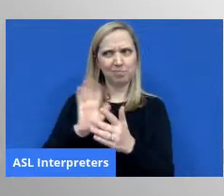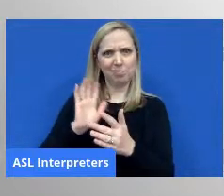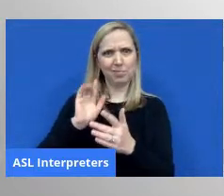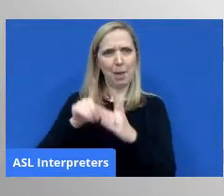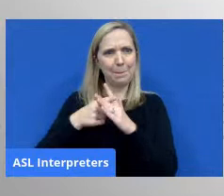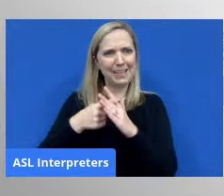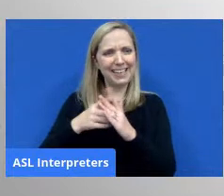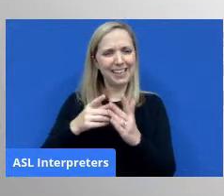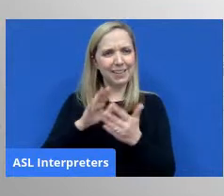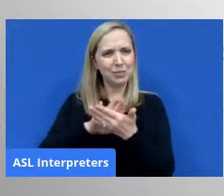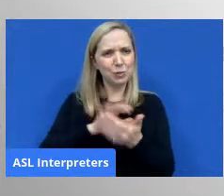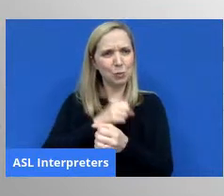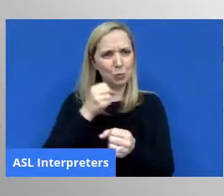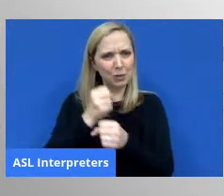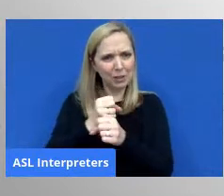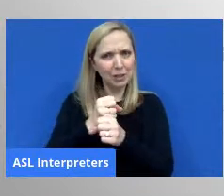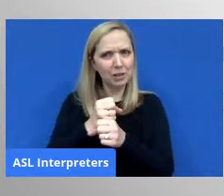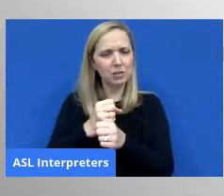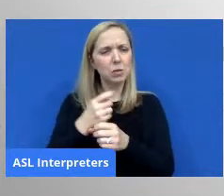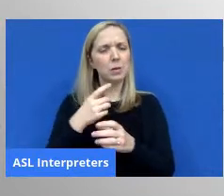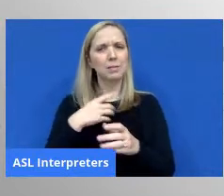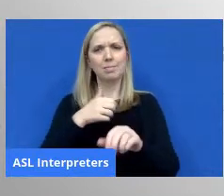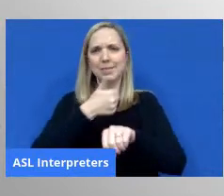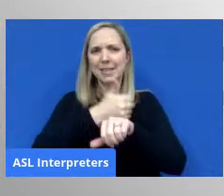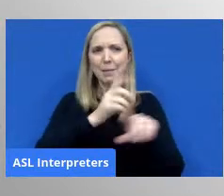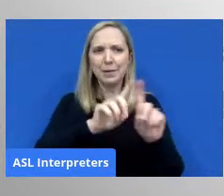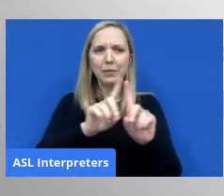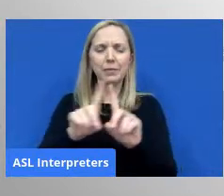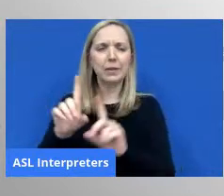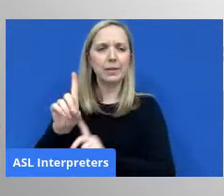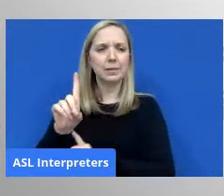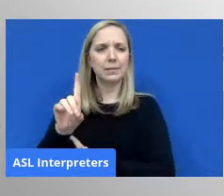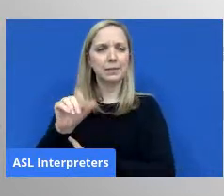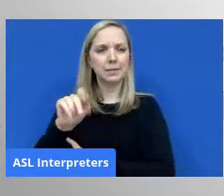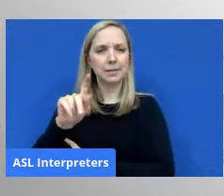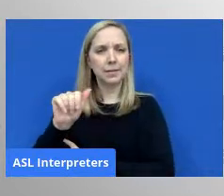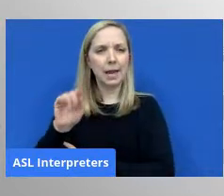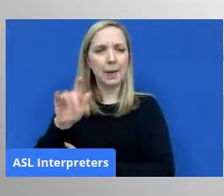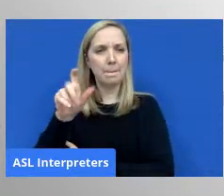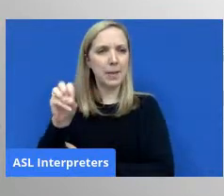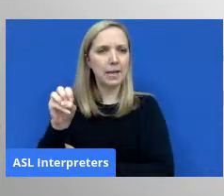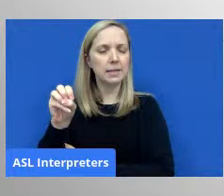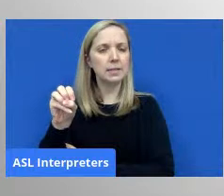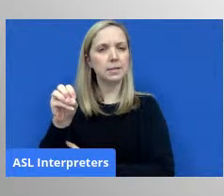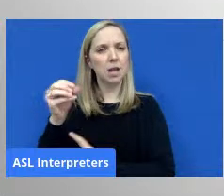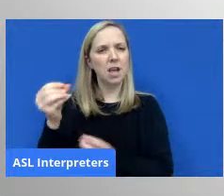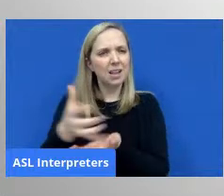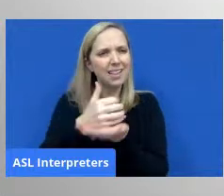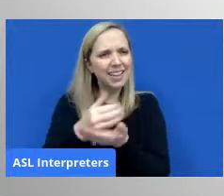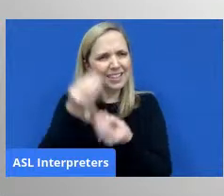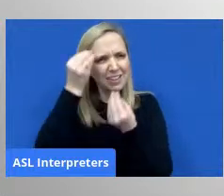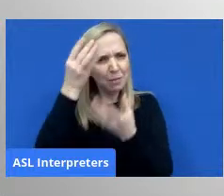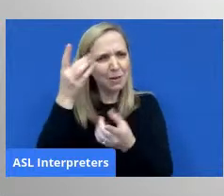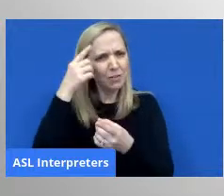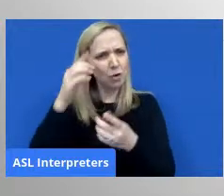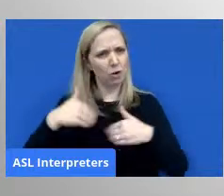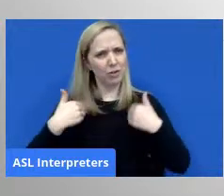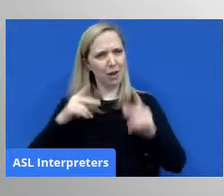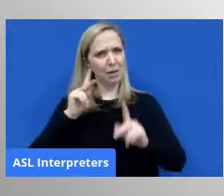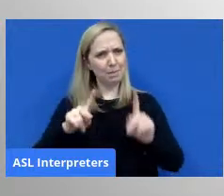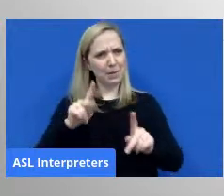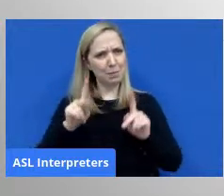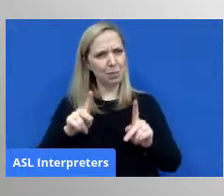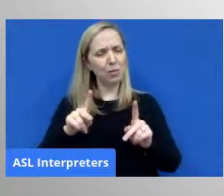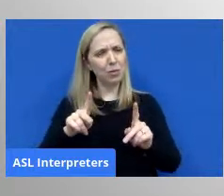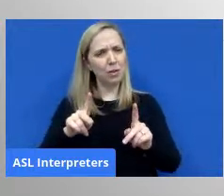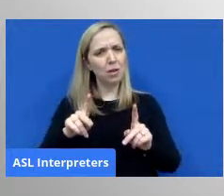creating with different organizations who were doing things during COVID for young people, and see how that could be incorporated and